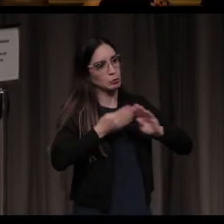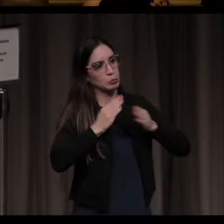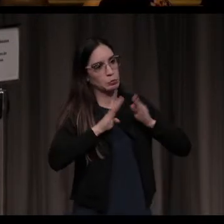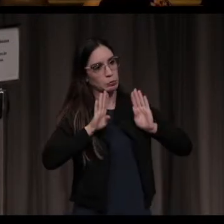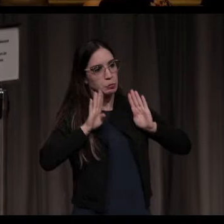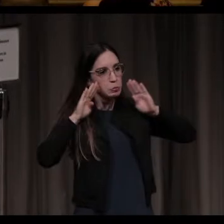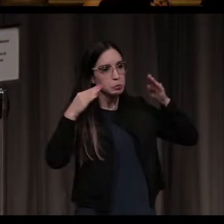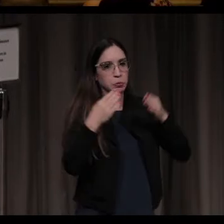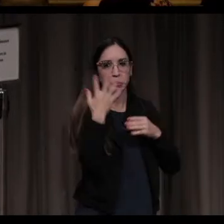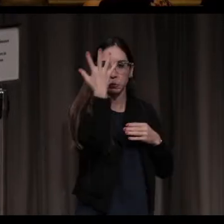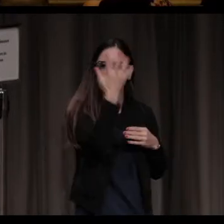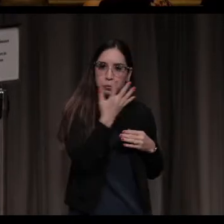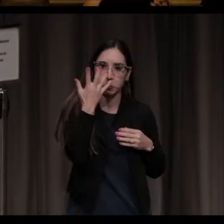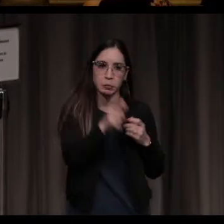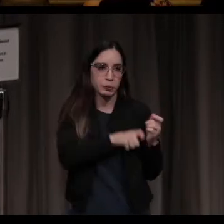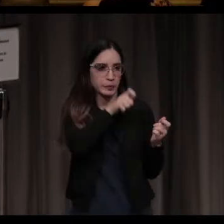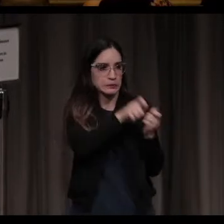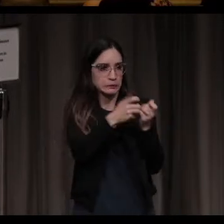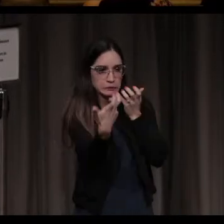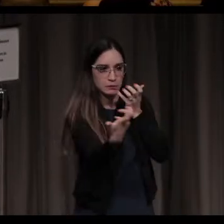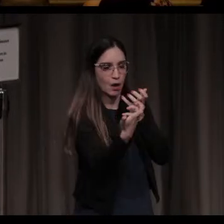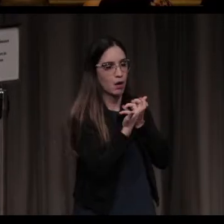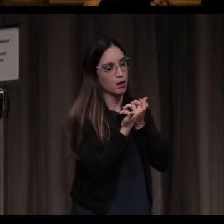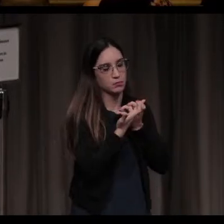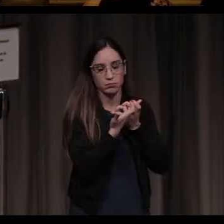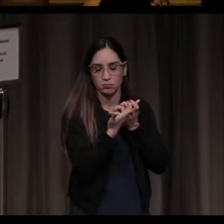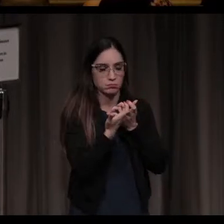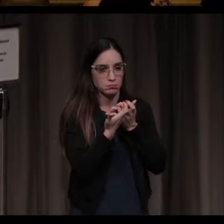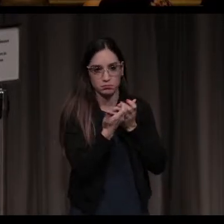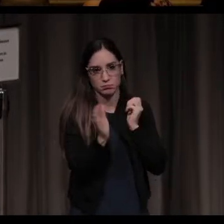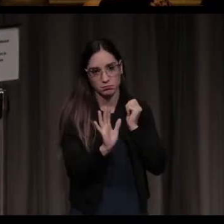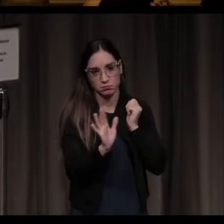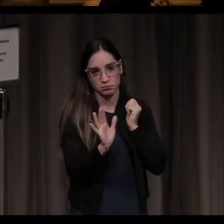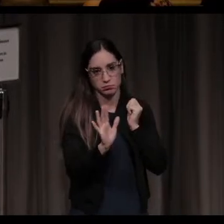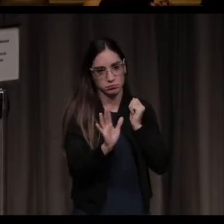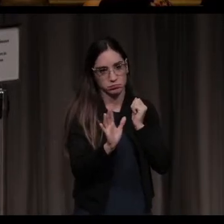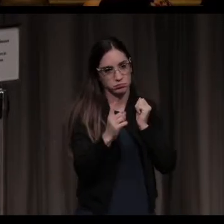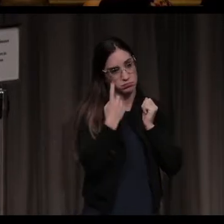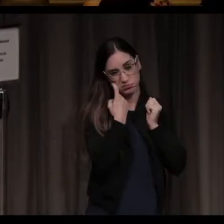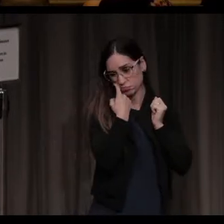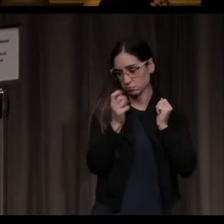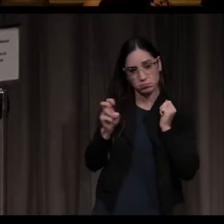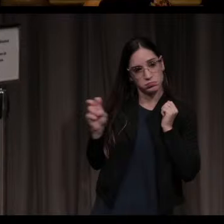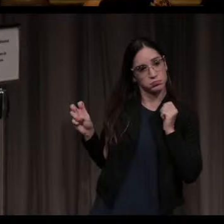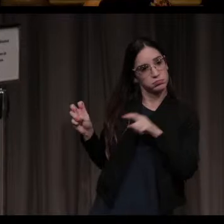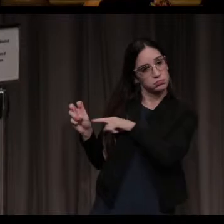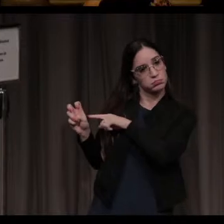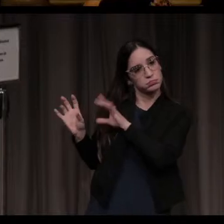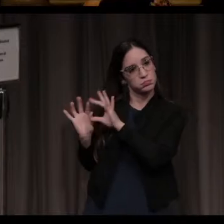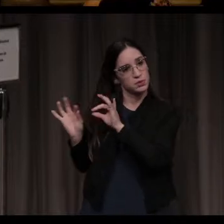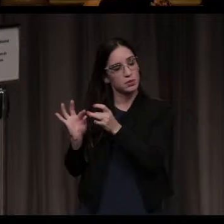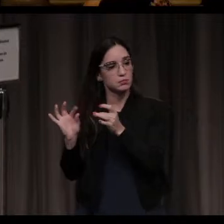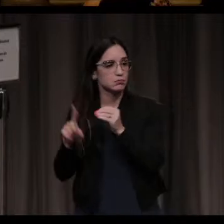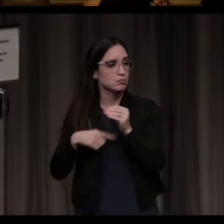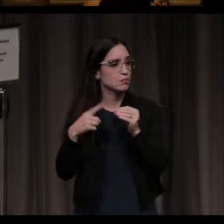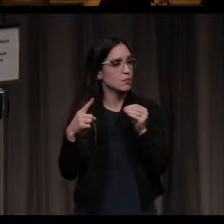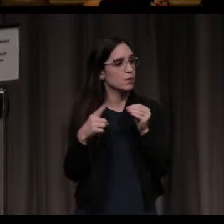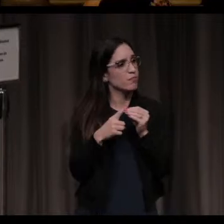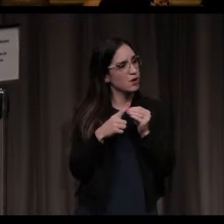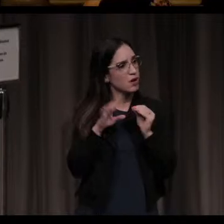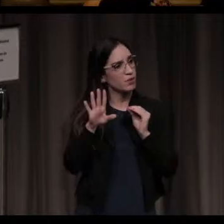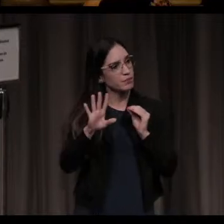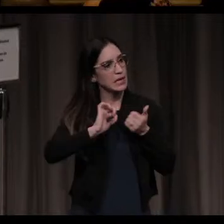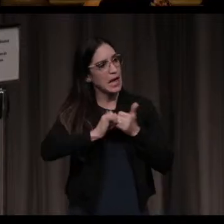like look to them or thing like that. Because as Khadijah's work, you know, kind of explains through its colors, and as Houston was